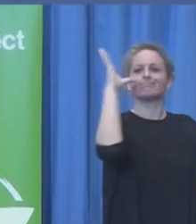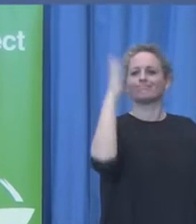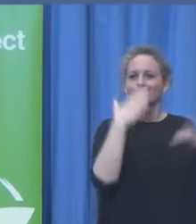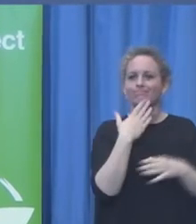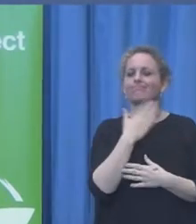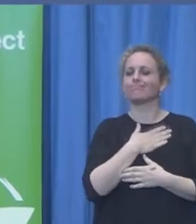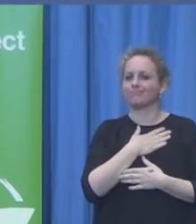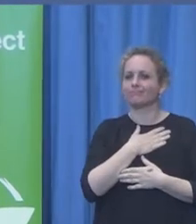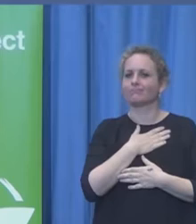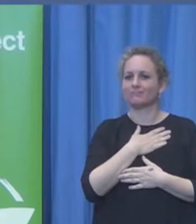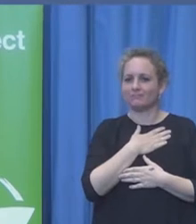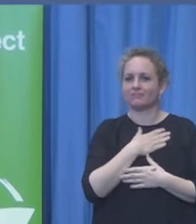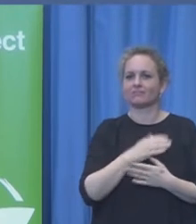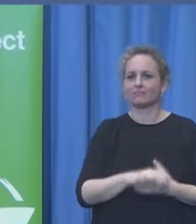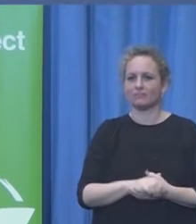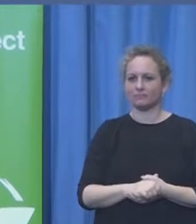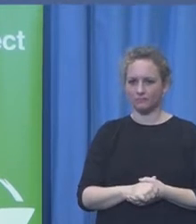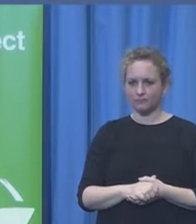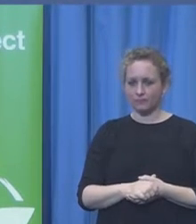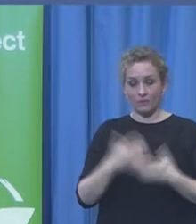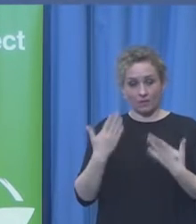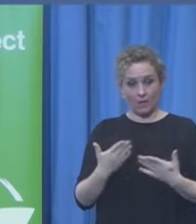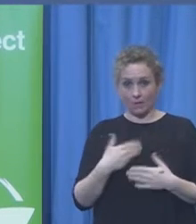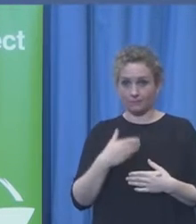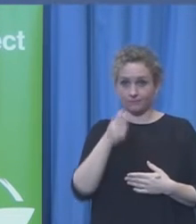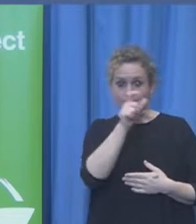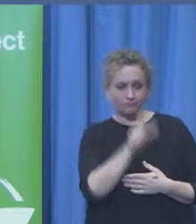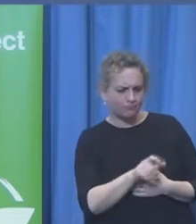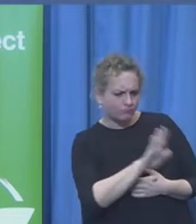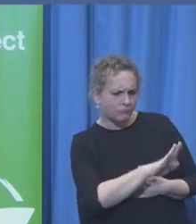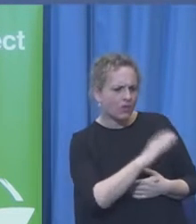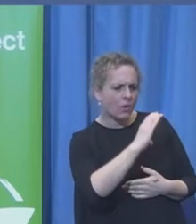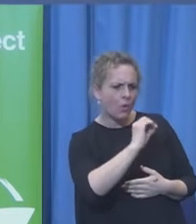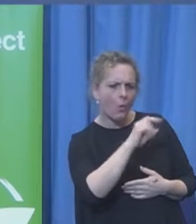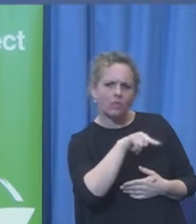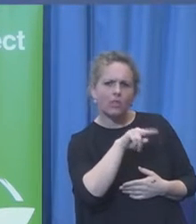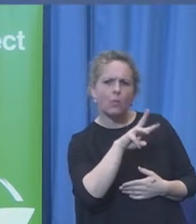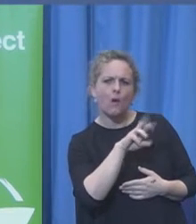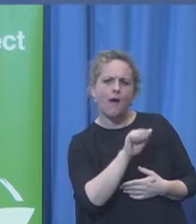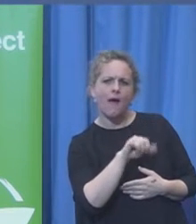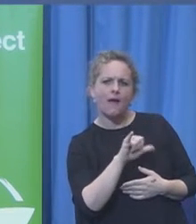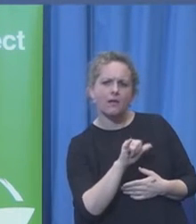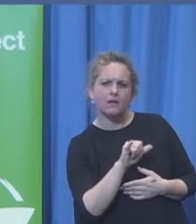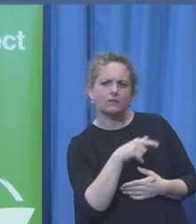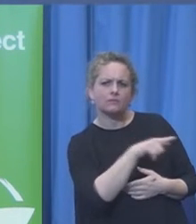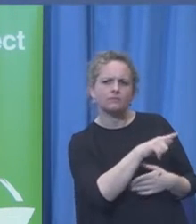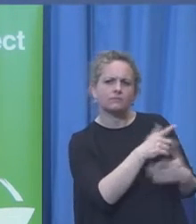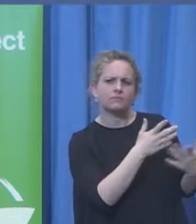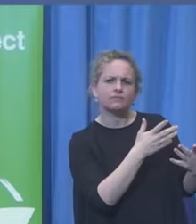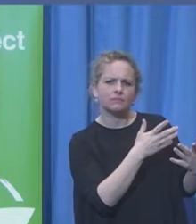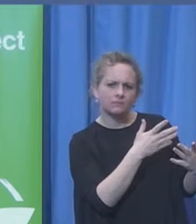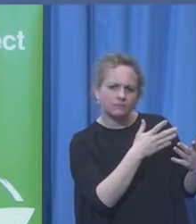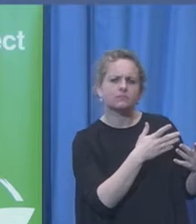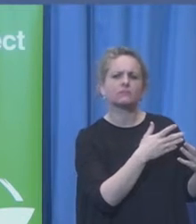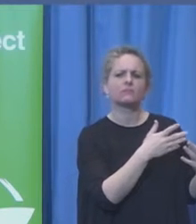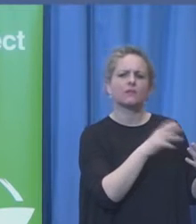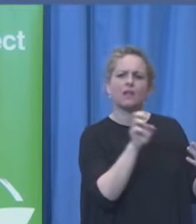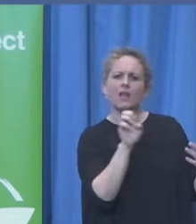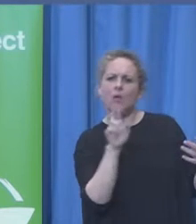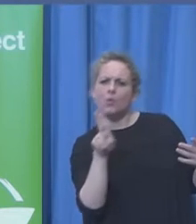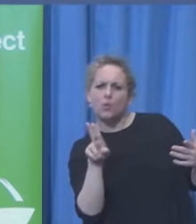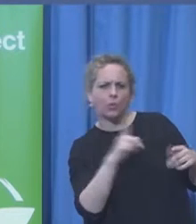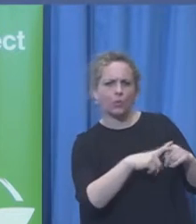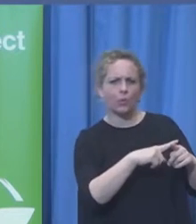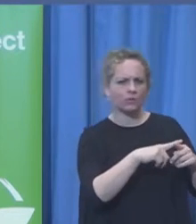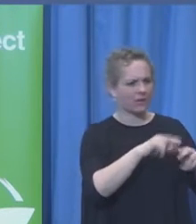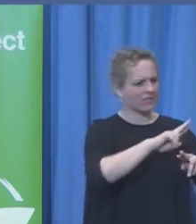see the interaction between the EU at the national level and its impact on the rights of people with disability, in particular when